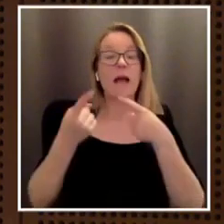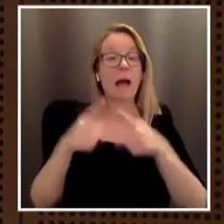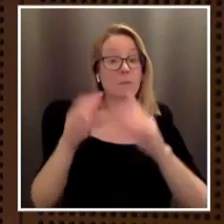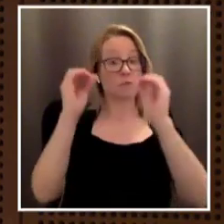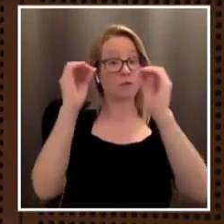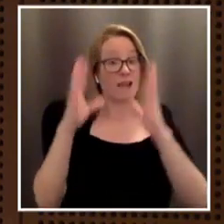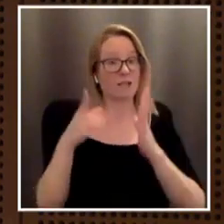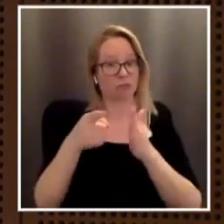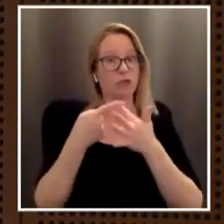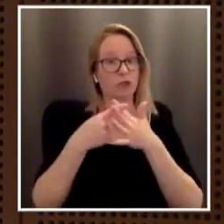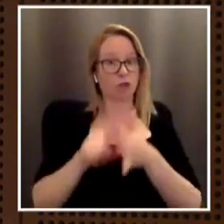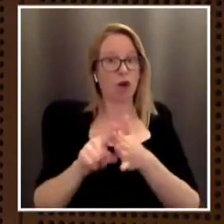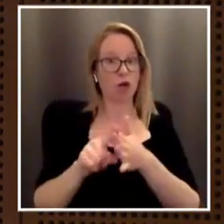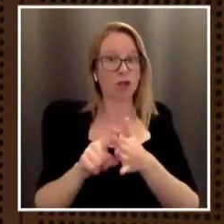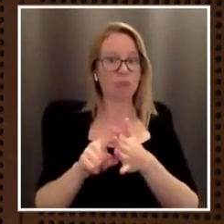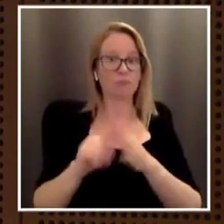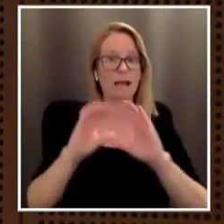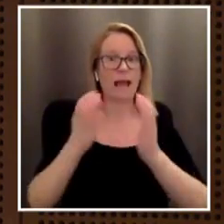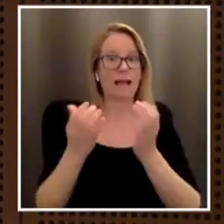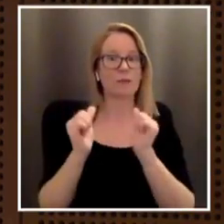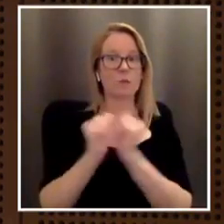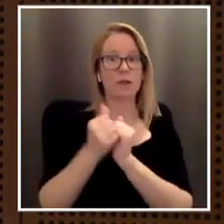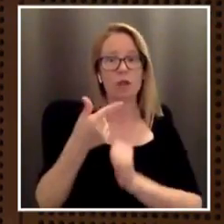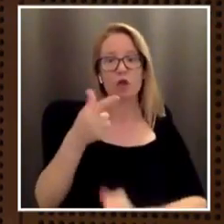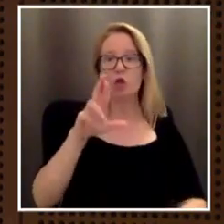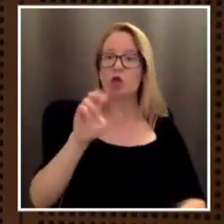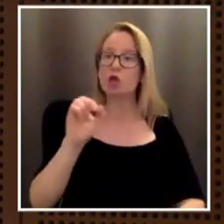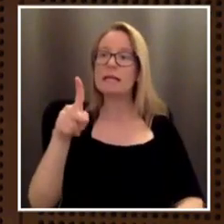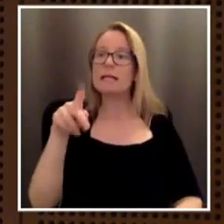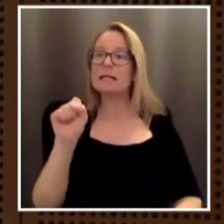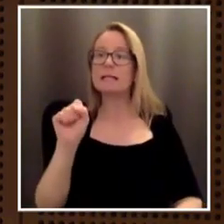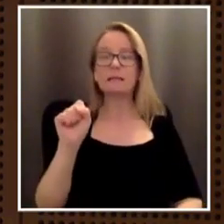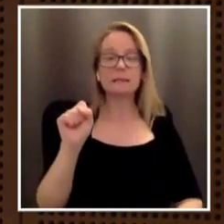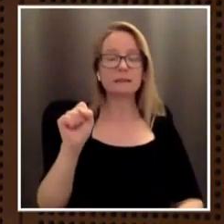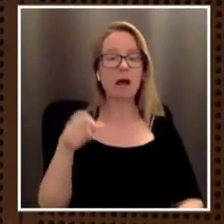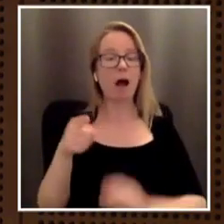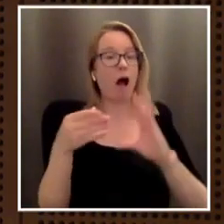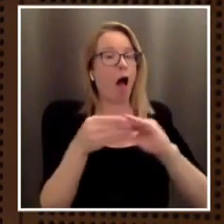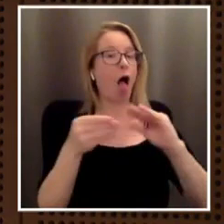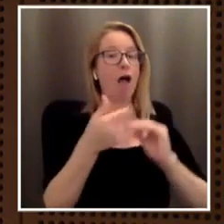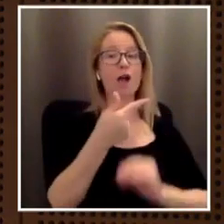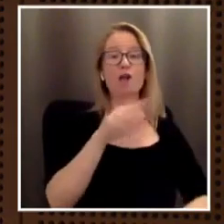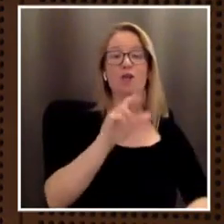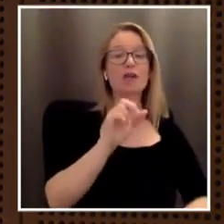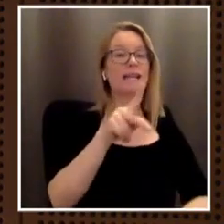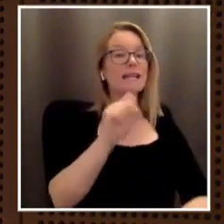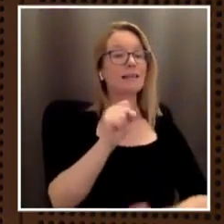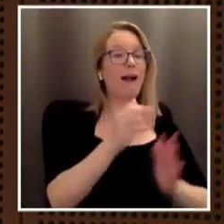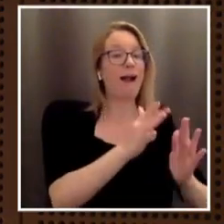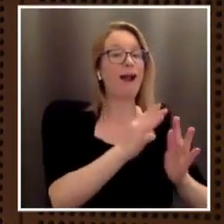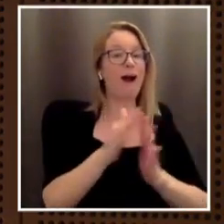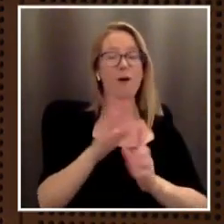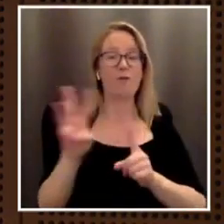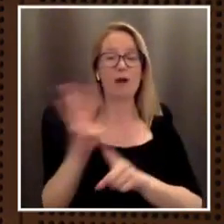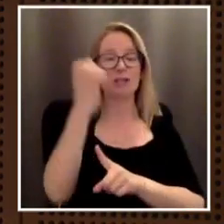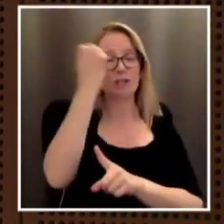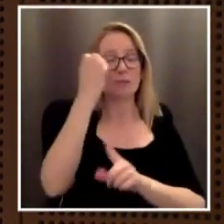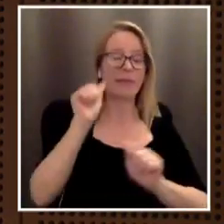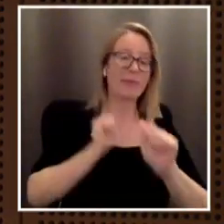started the class with the Greeks. And he went from the Greeks into Western European